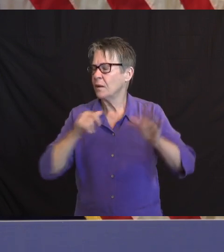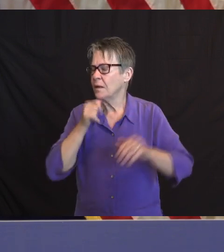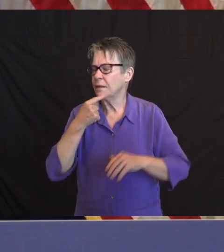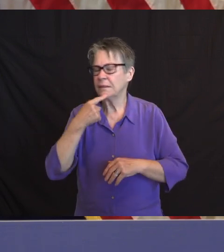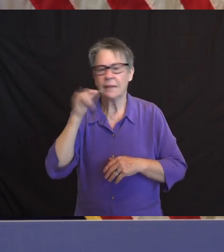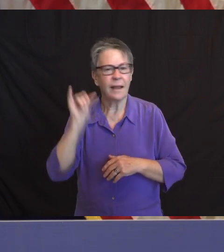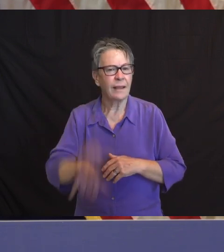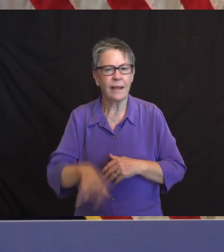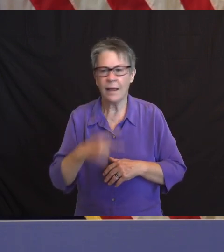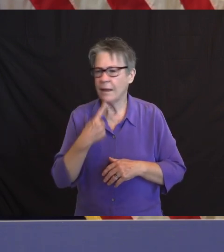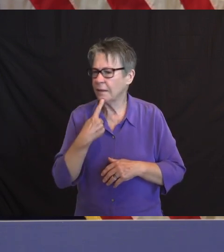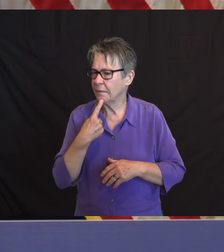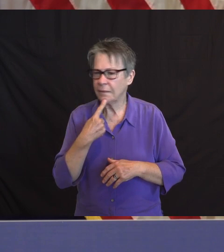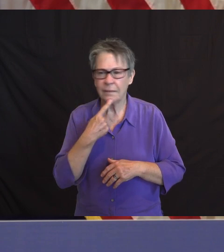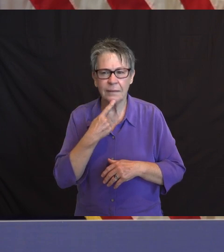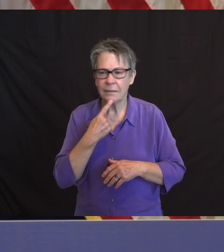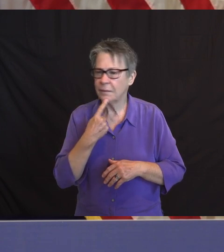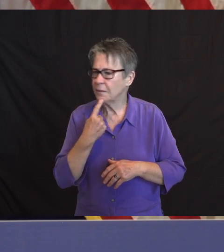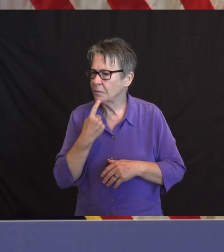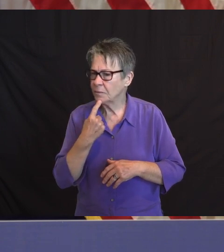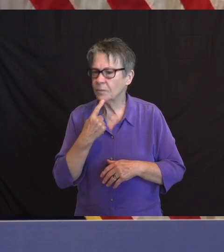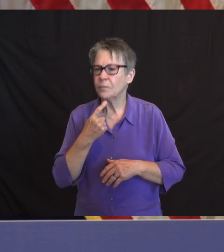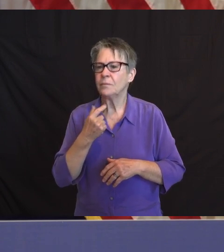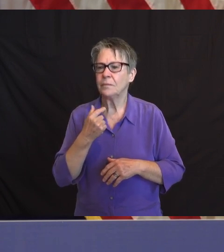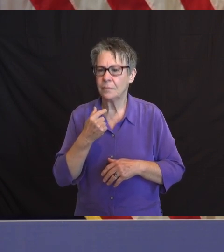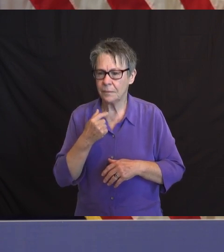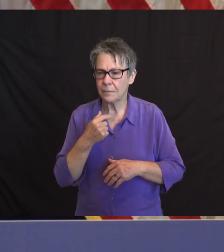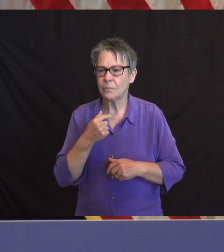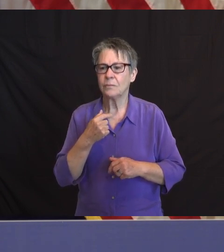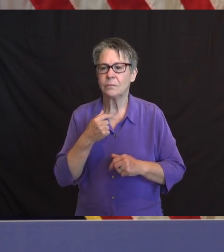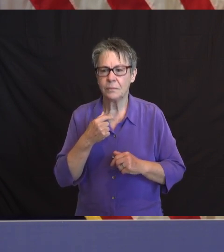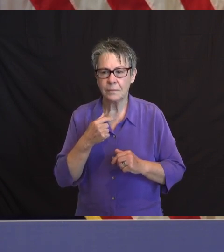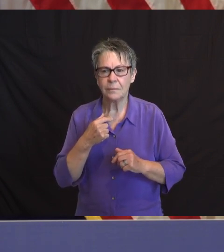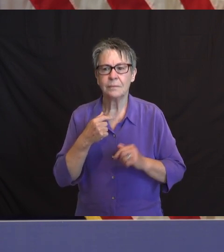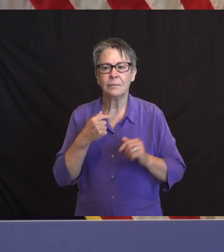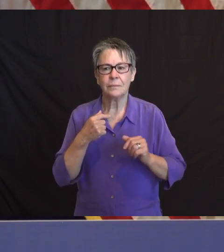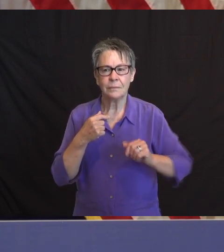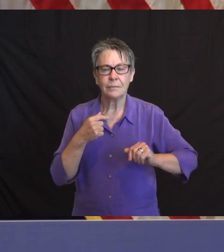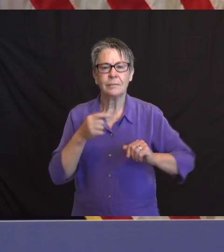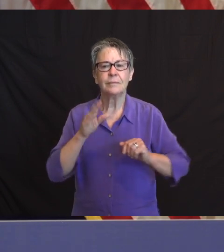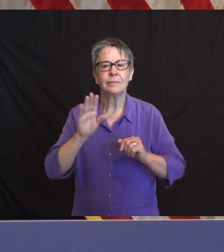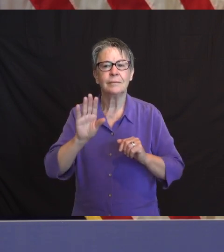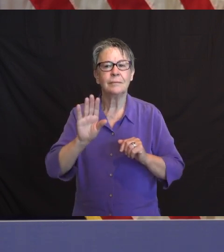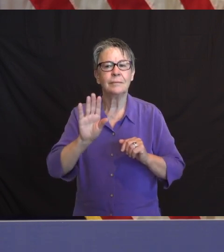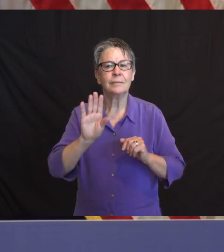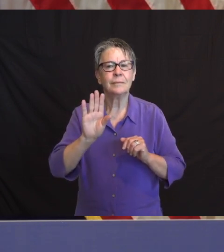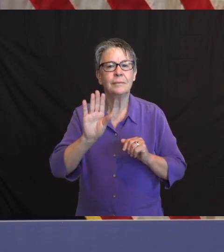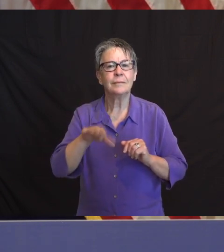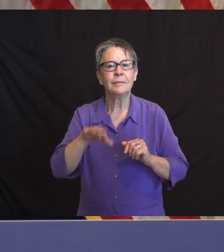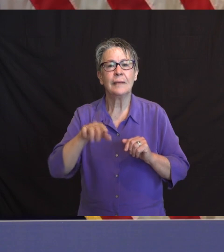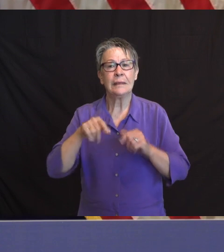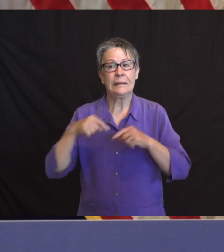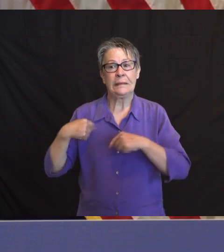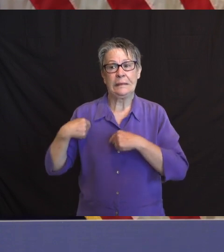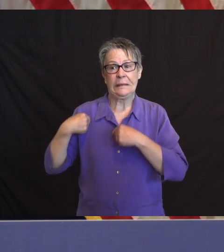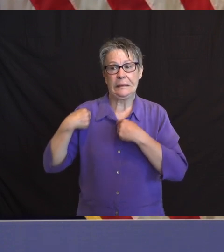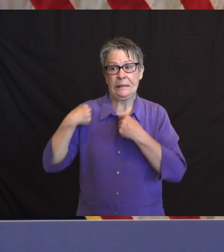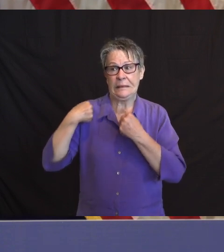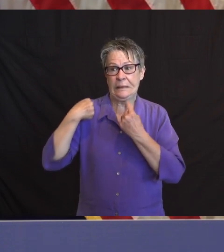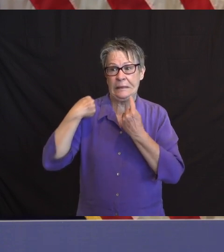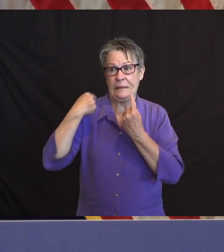to since I had surgery. By the way, I've gone to look at openings of wings of the field medical stations we've done